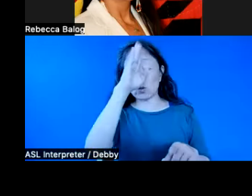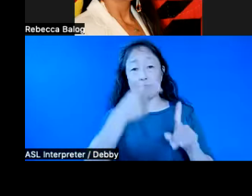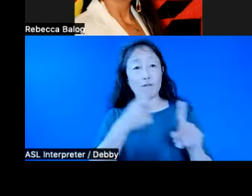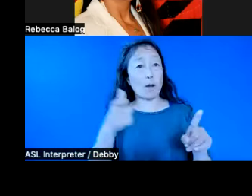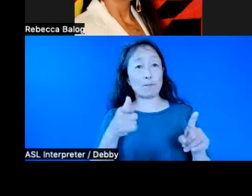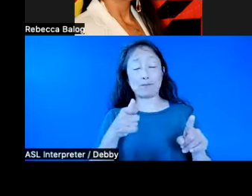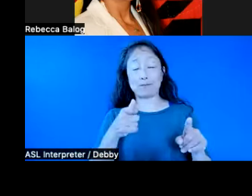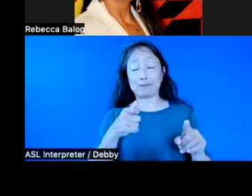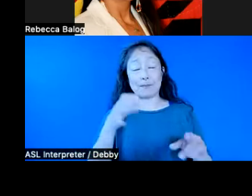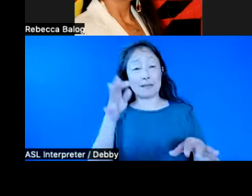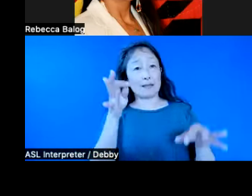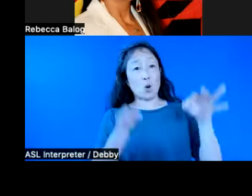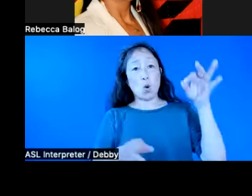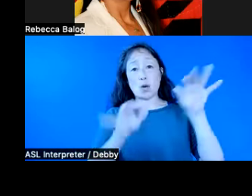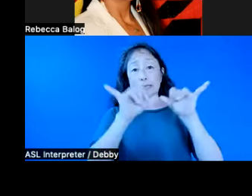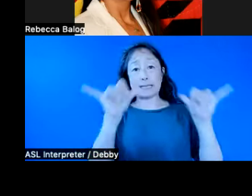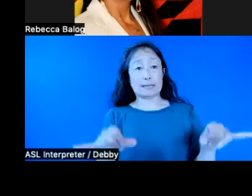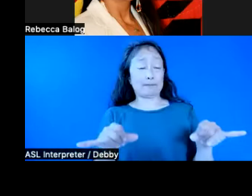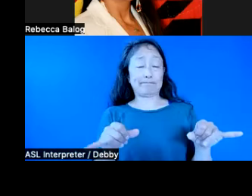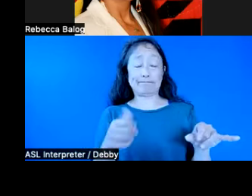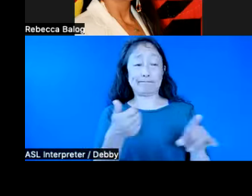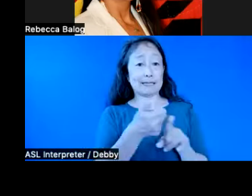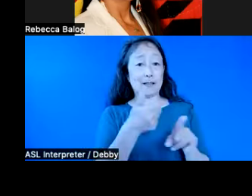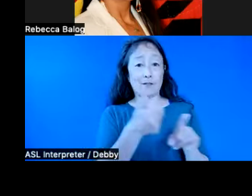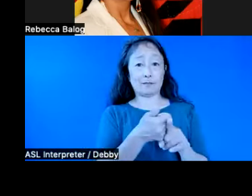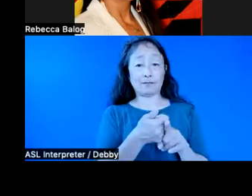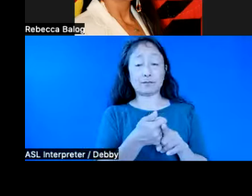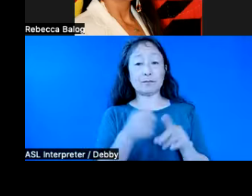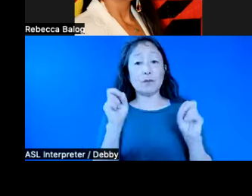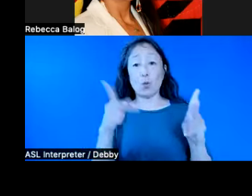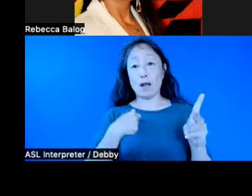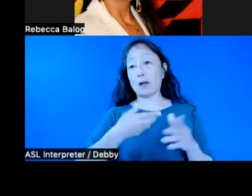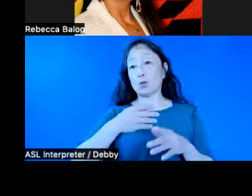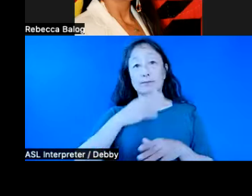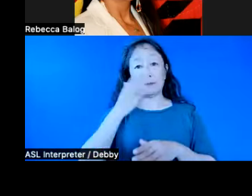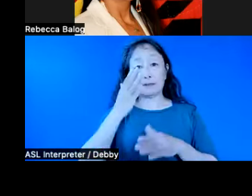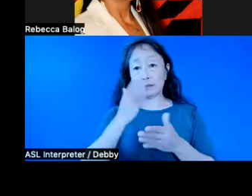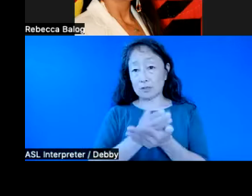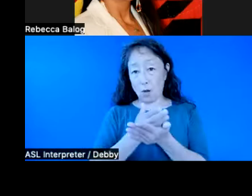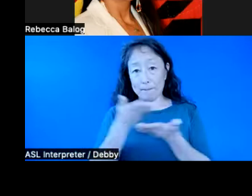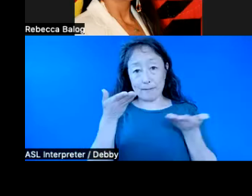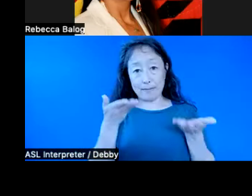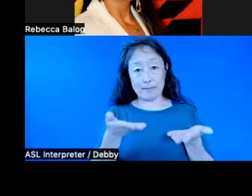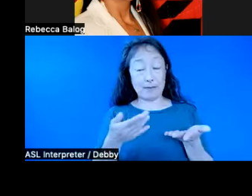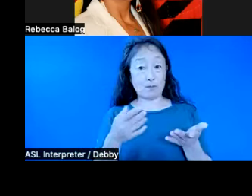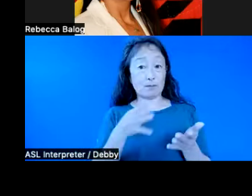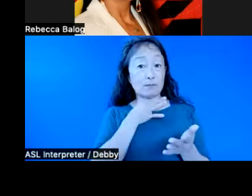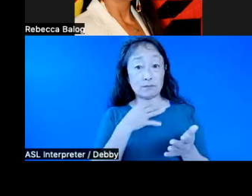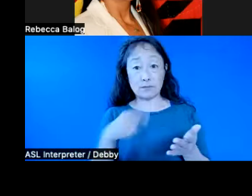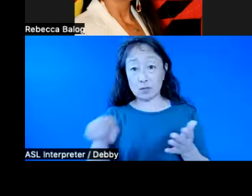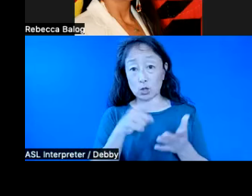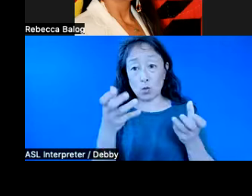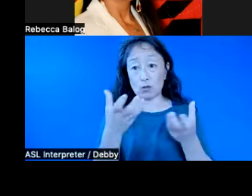So yeah, I'm gonna stop there. Are there any thoughts or questions or stories that you'd like to share to help other folks